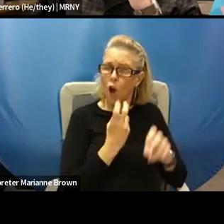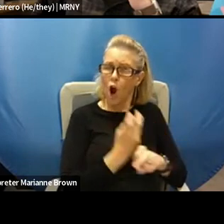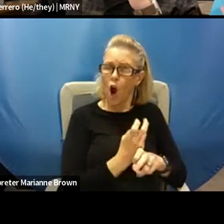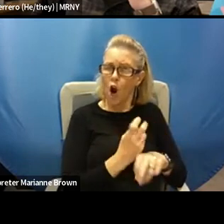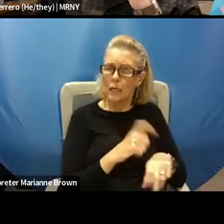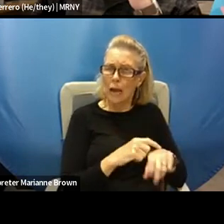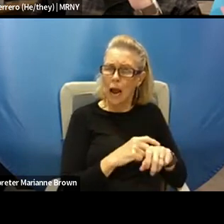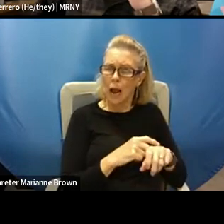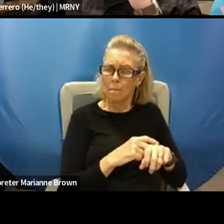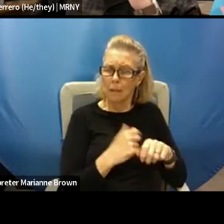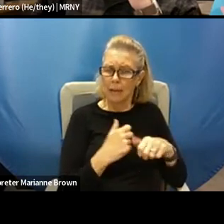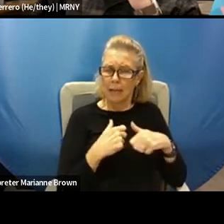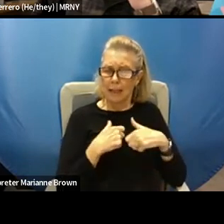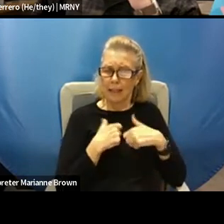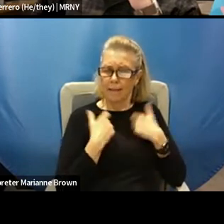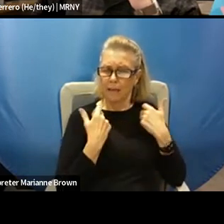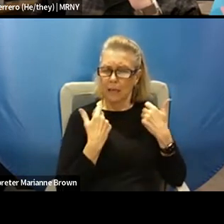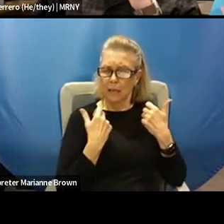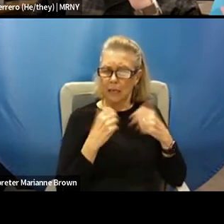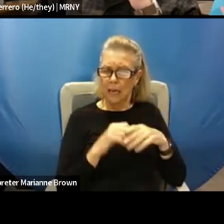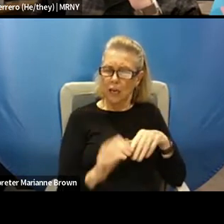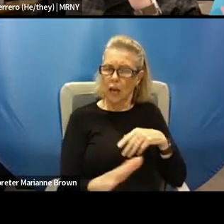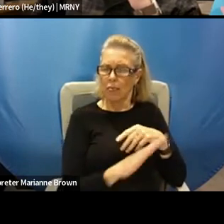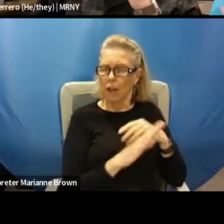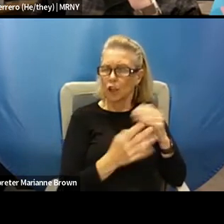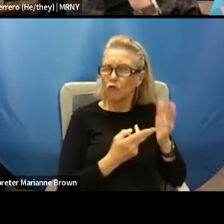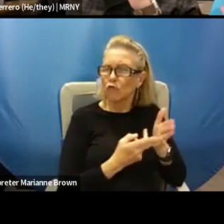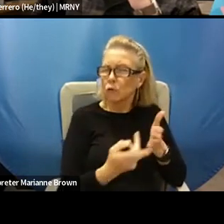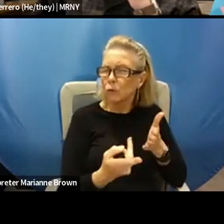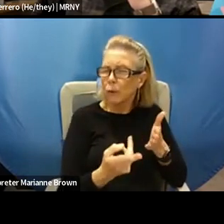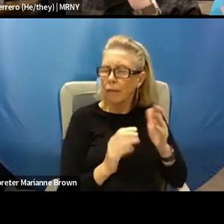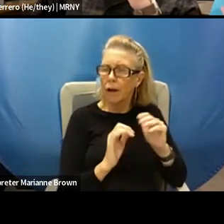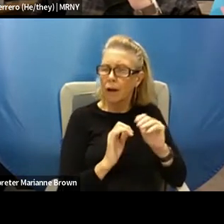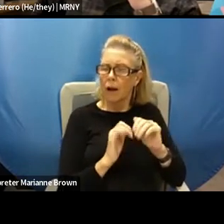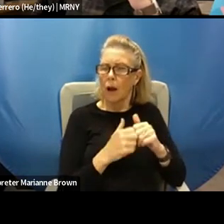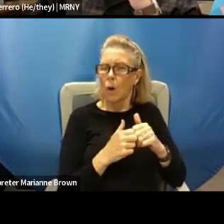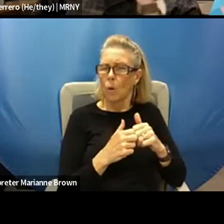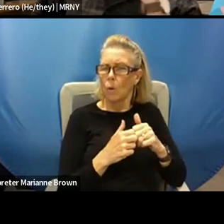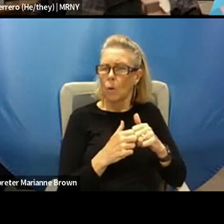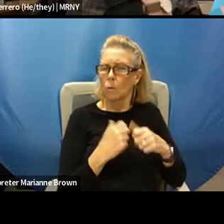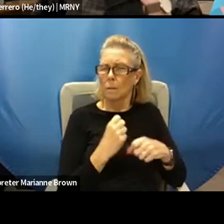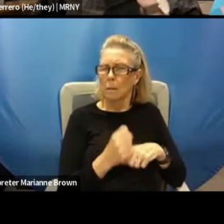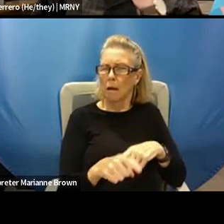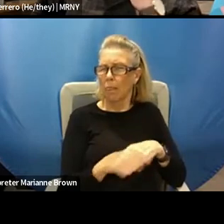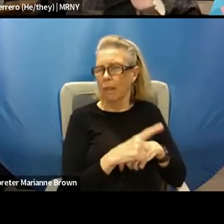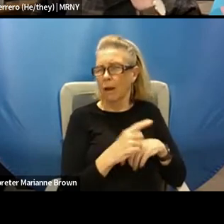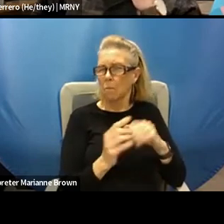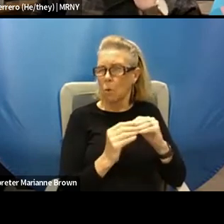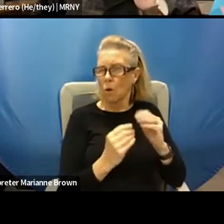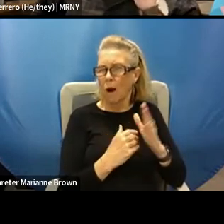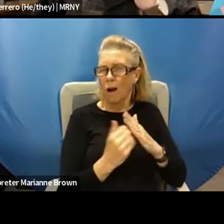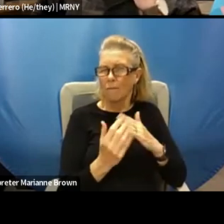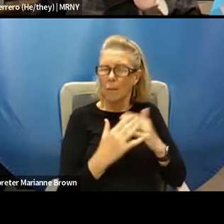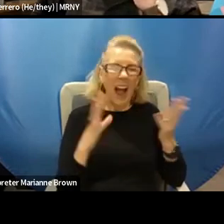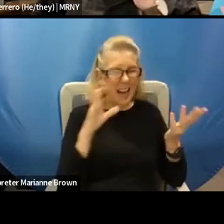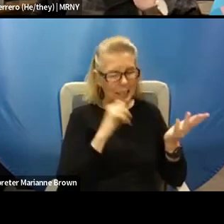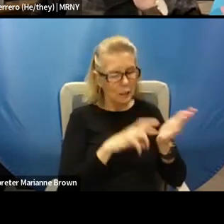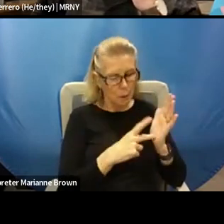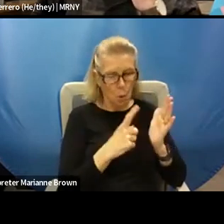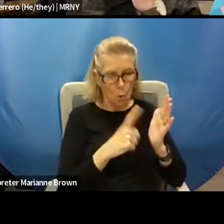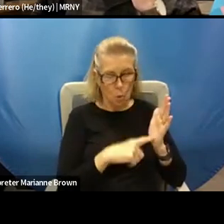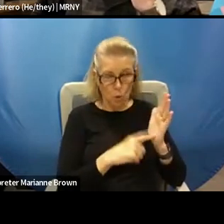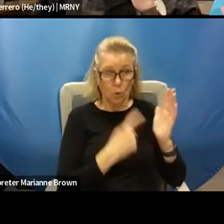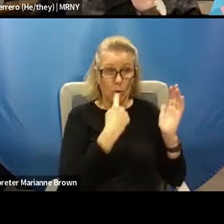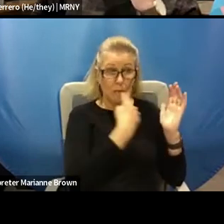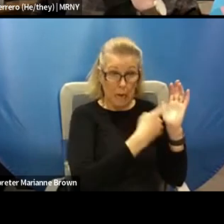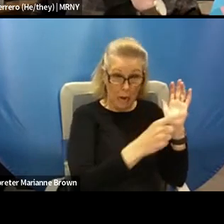living in their truth and how to make them more comfortable. So it's sort of like, I guess, both on what to tell people who